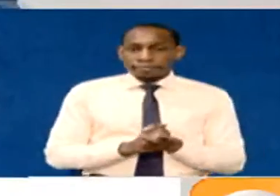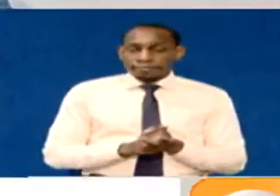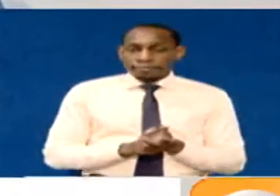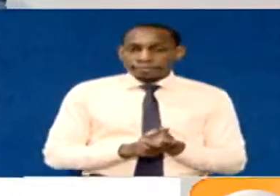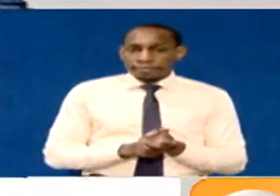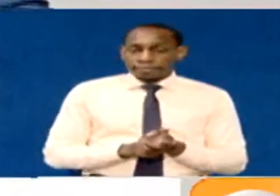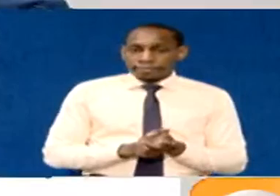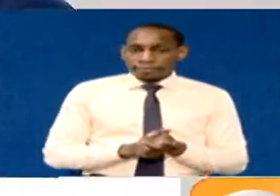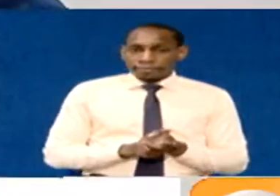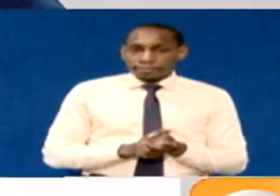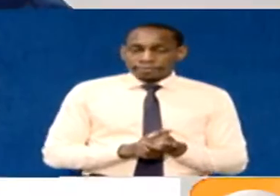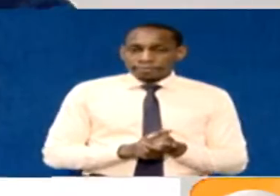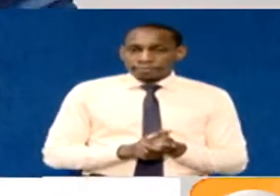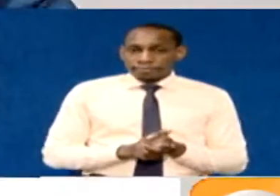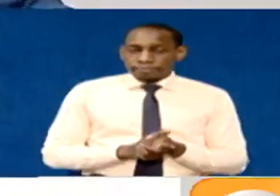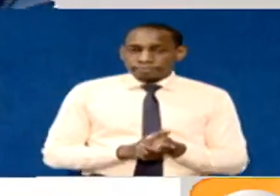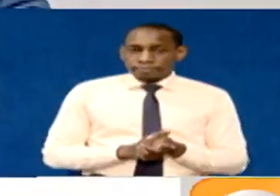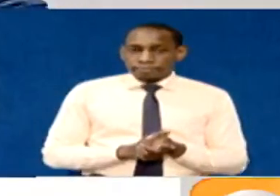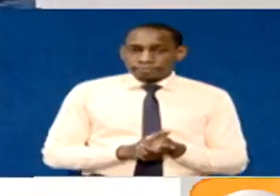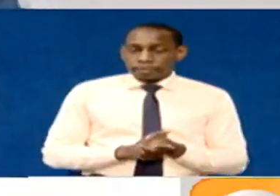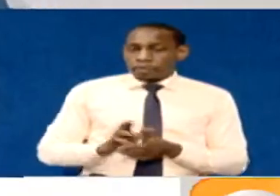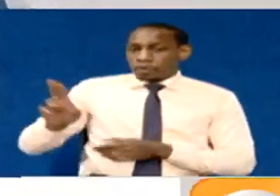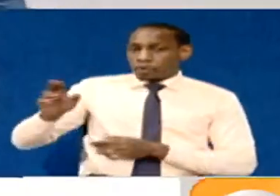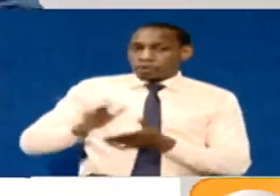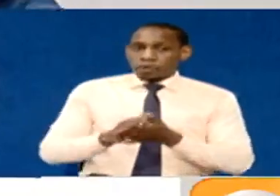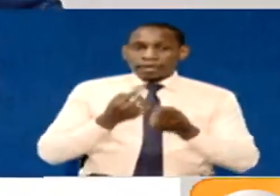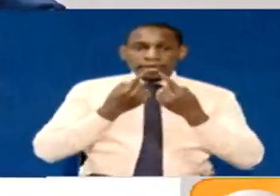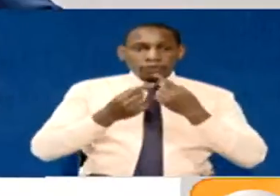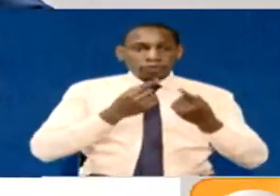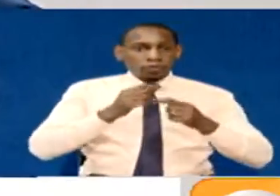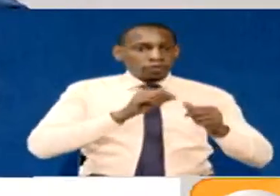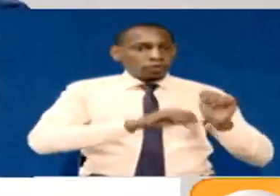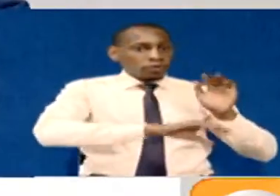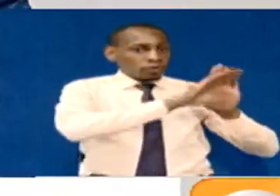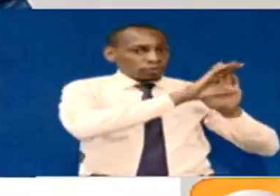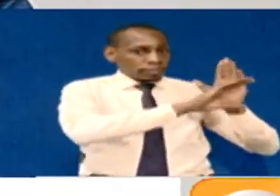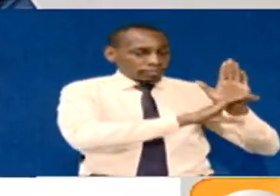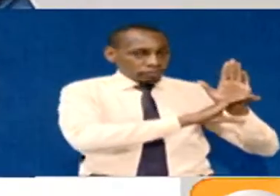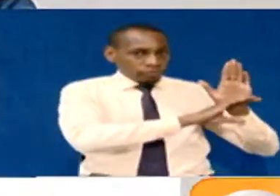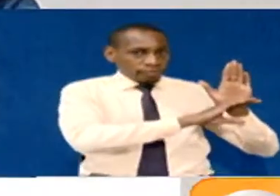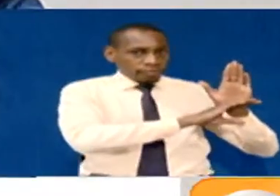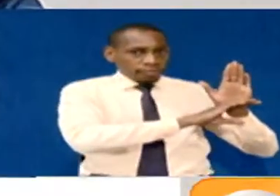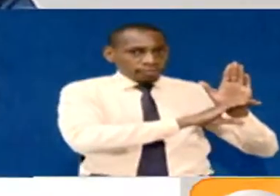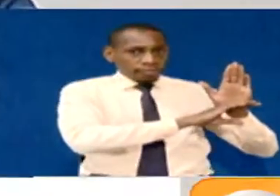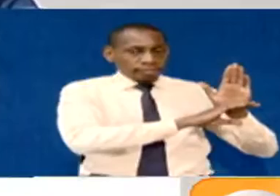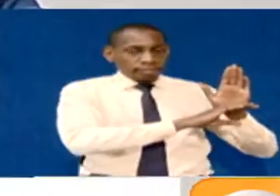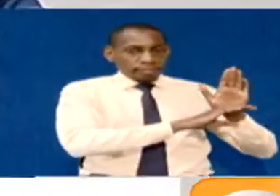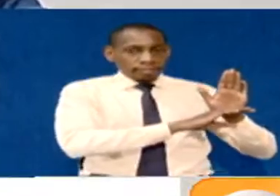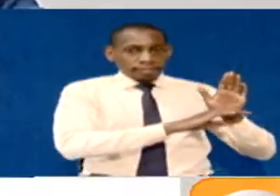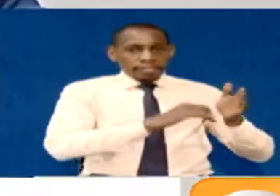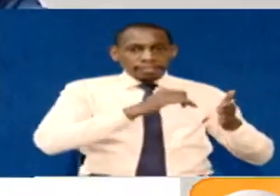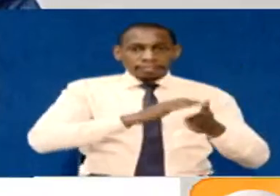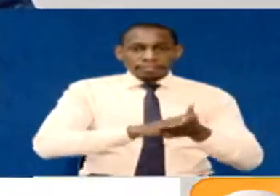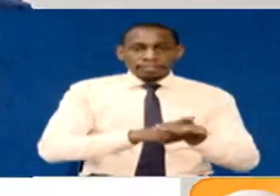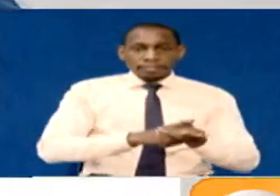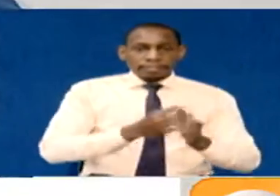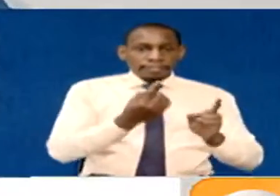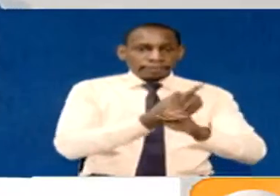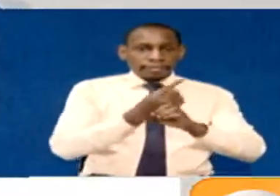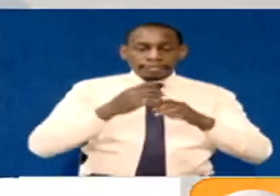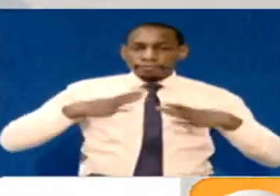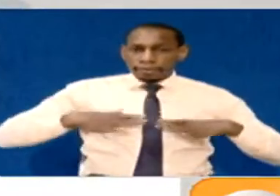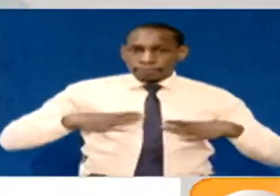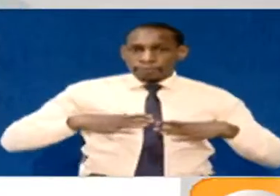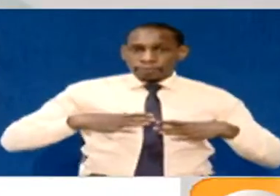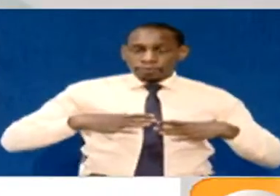mean, he's talking about the constitution. Which constitution? Two former CJs and a host of other people,